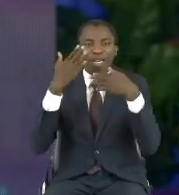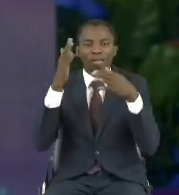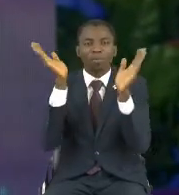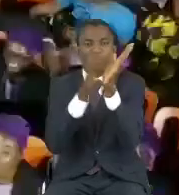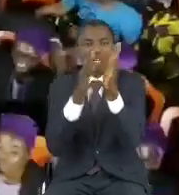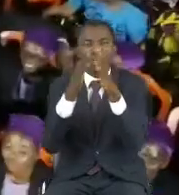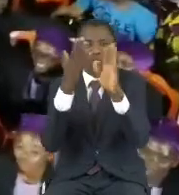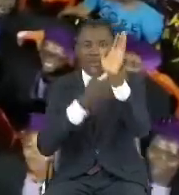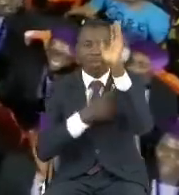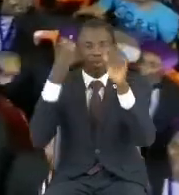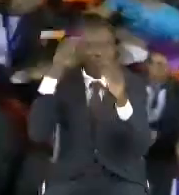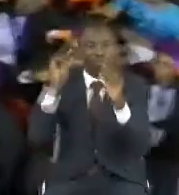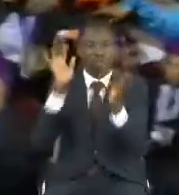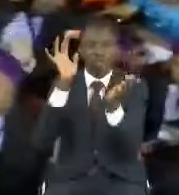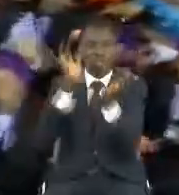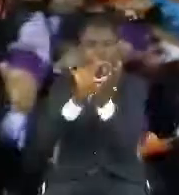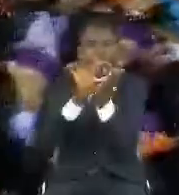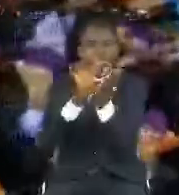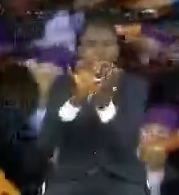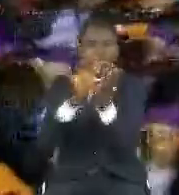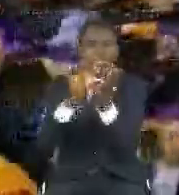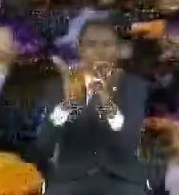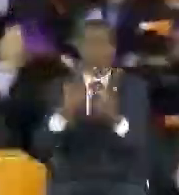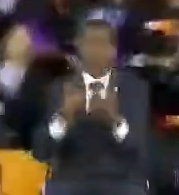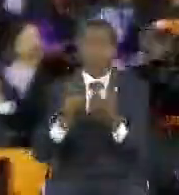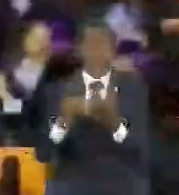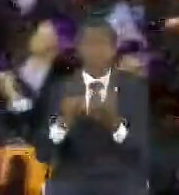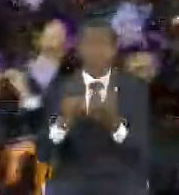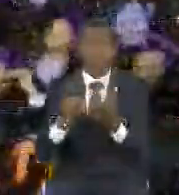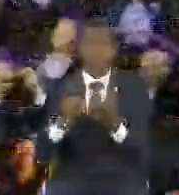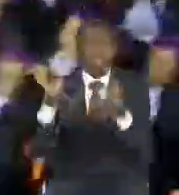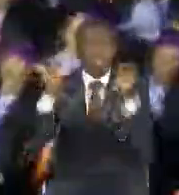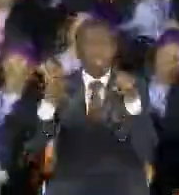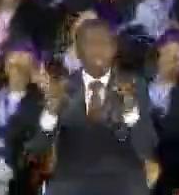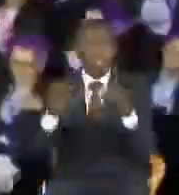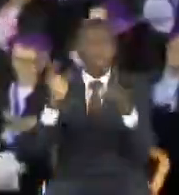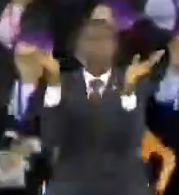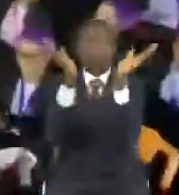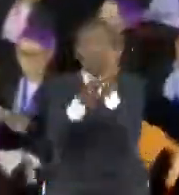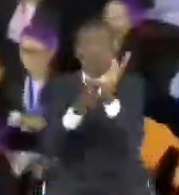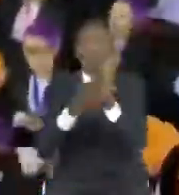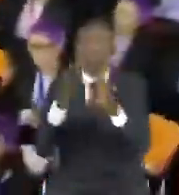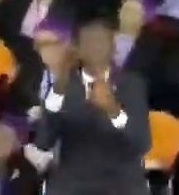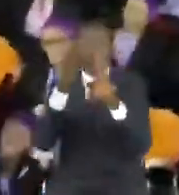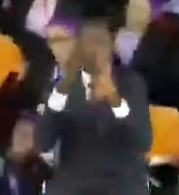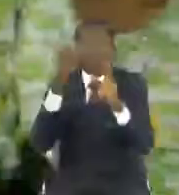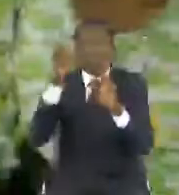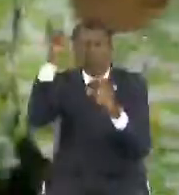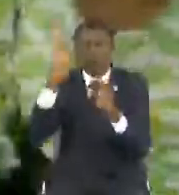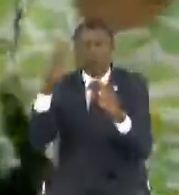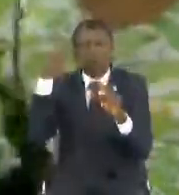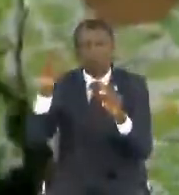for technology. Can I hear you? Praise God for technology.